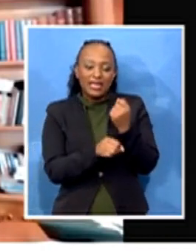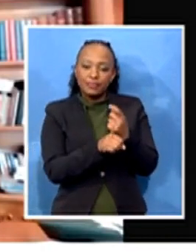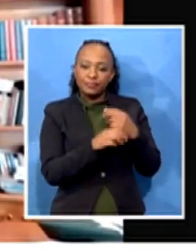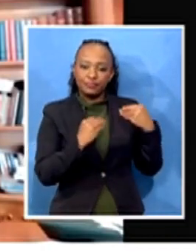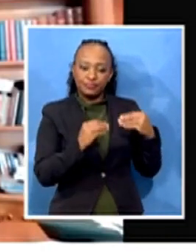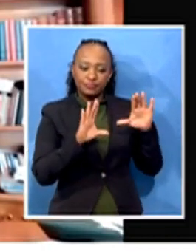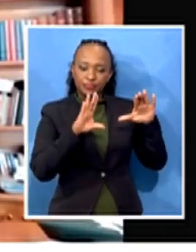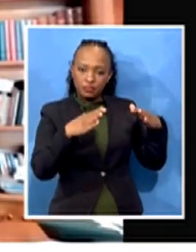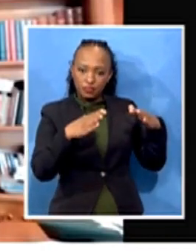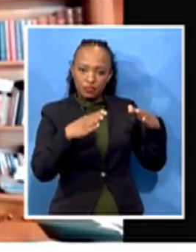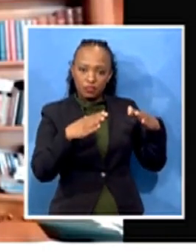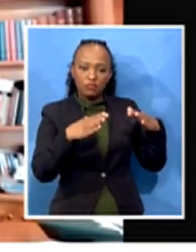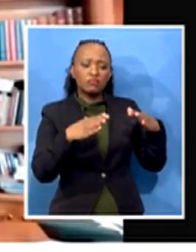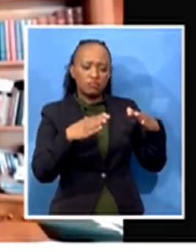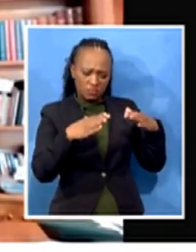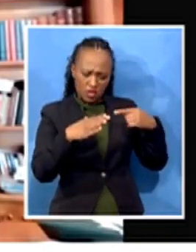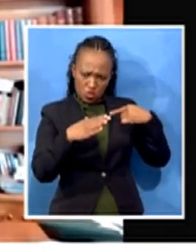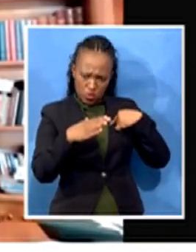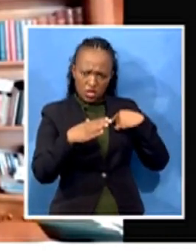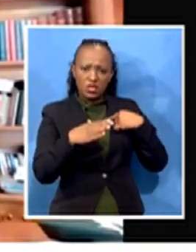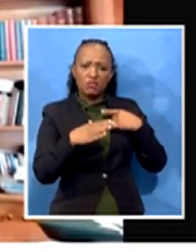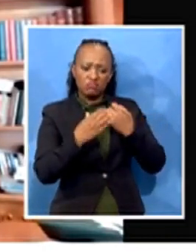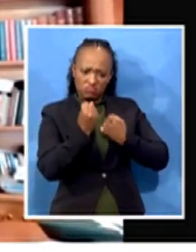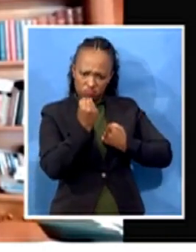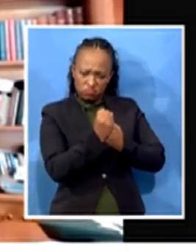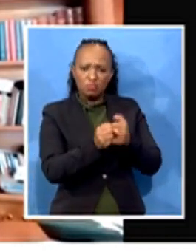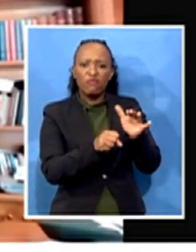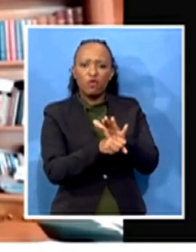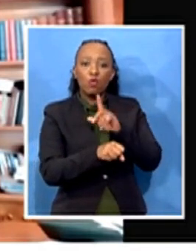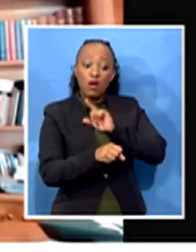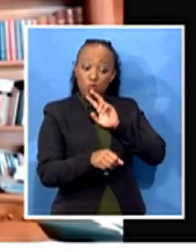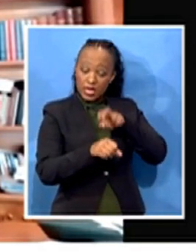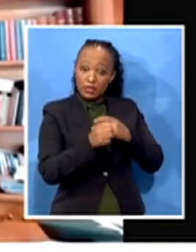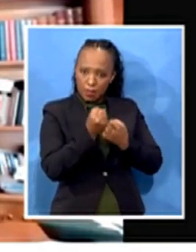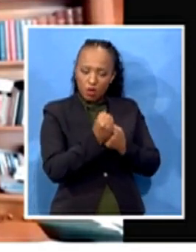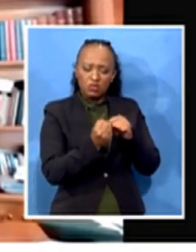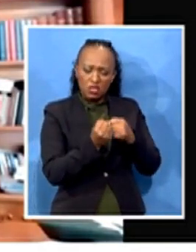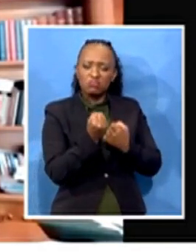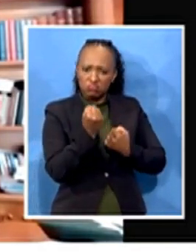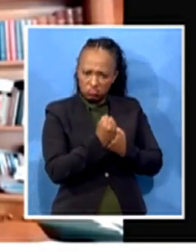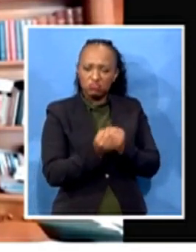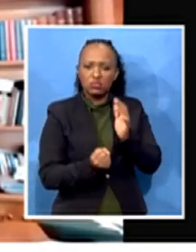support. You are a critical part of the South African economic